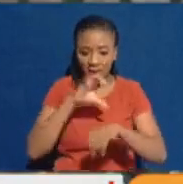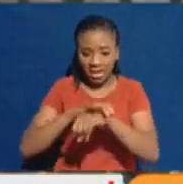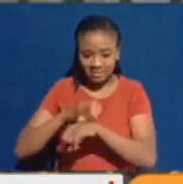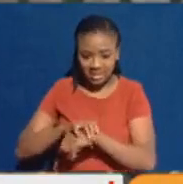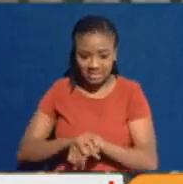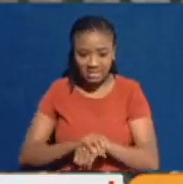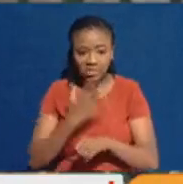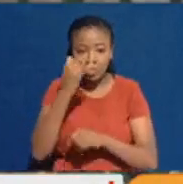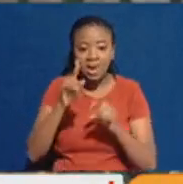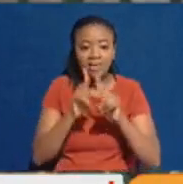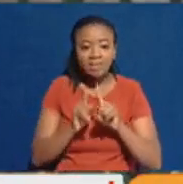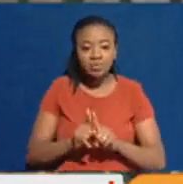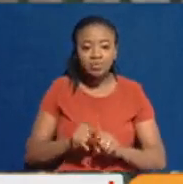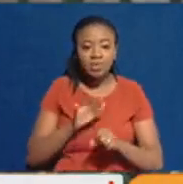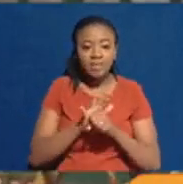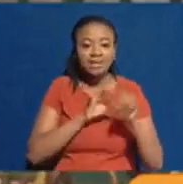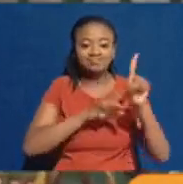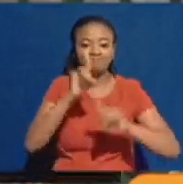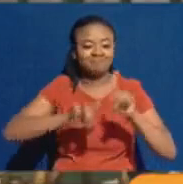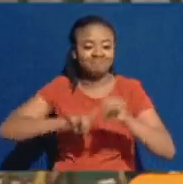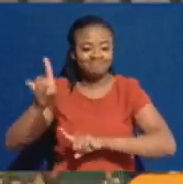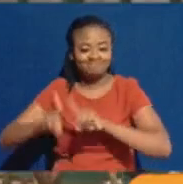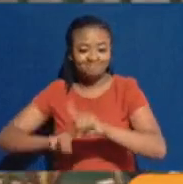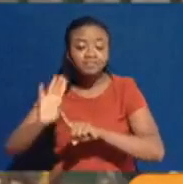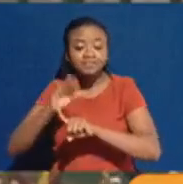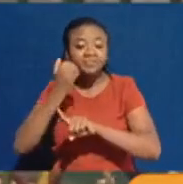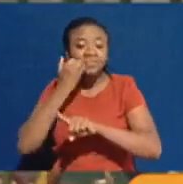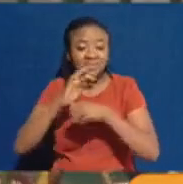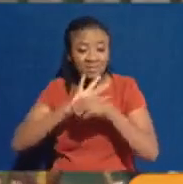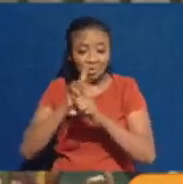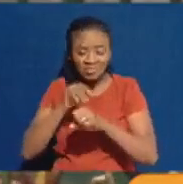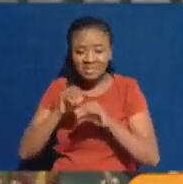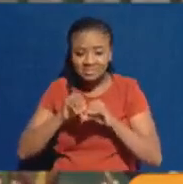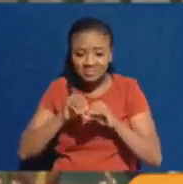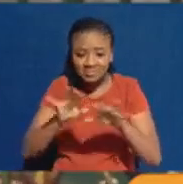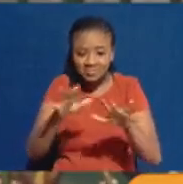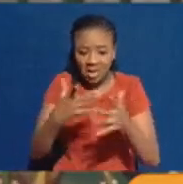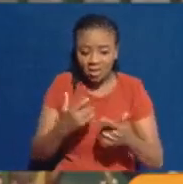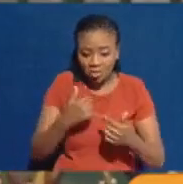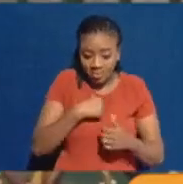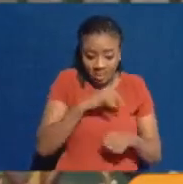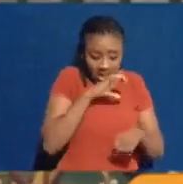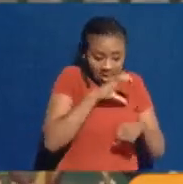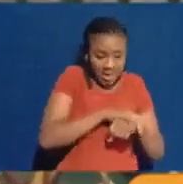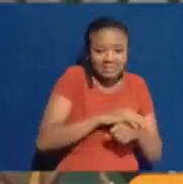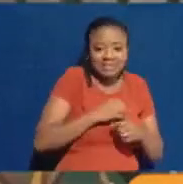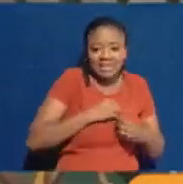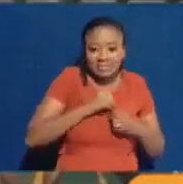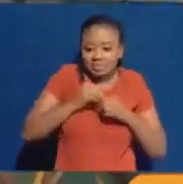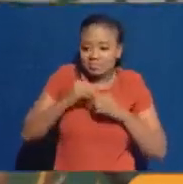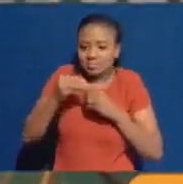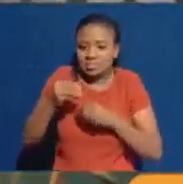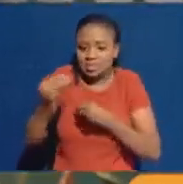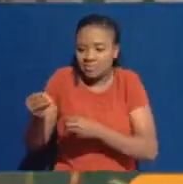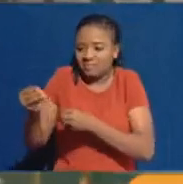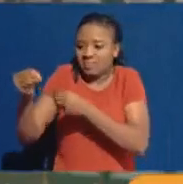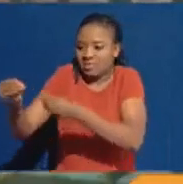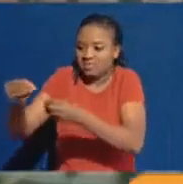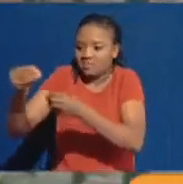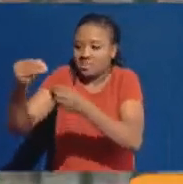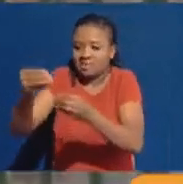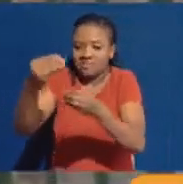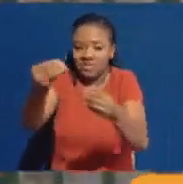movement. Because again, as we've said before, the COVID virus is transmitted by individuals. So you receive it, or I get it, I move, I infect other people.